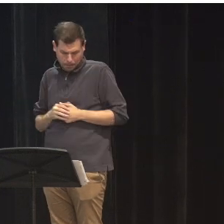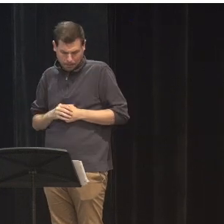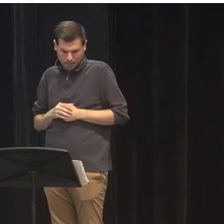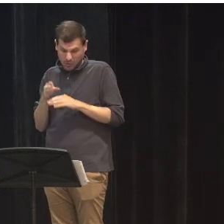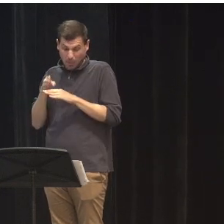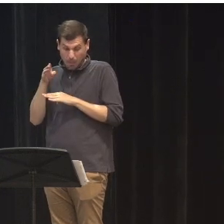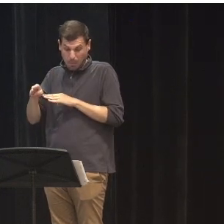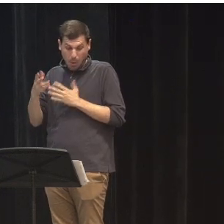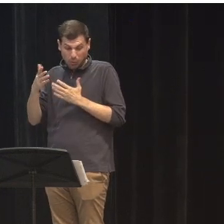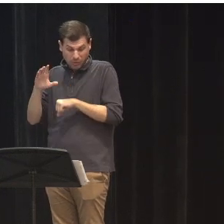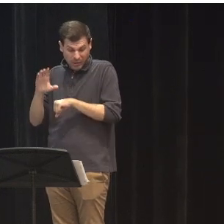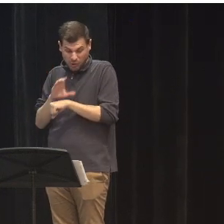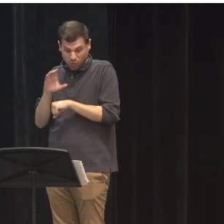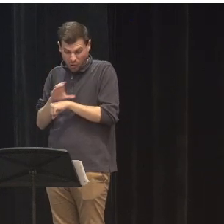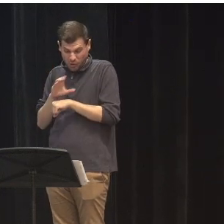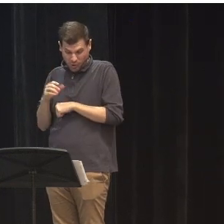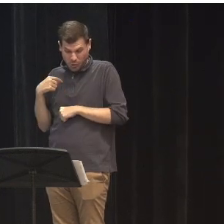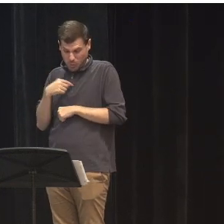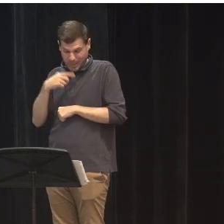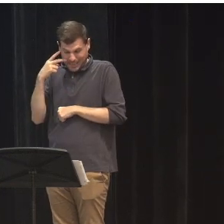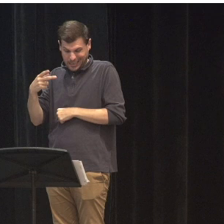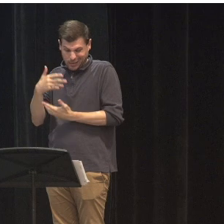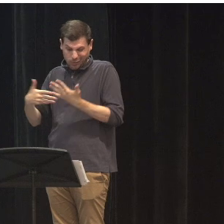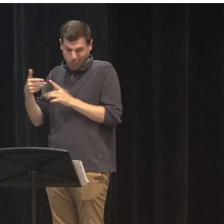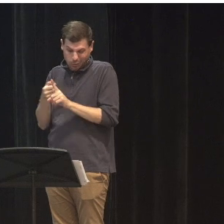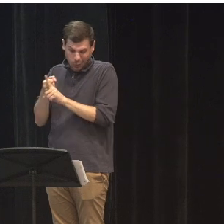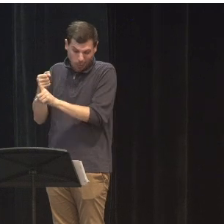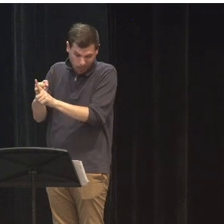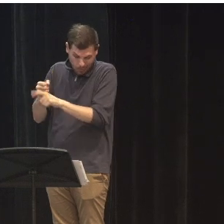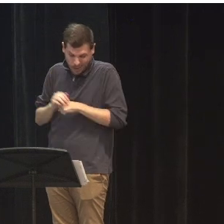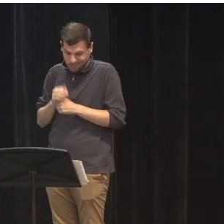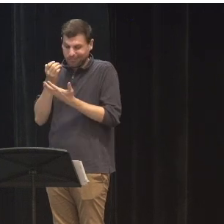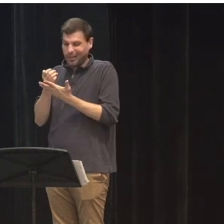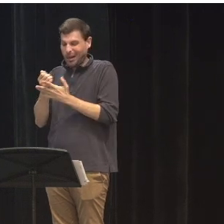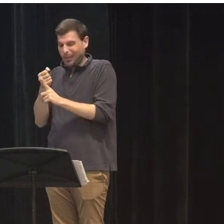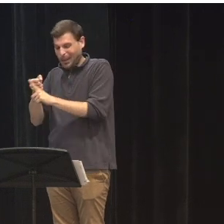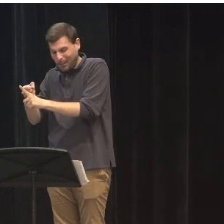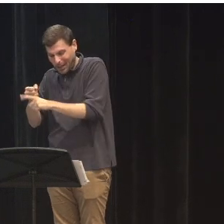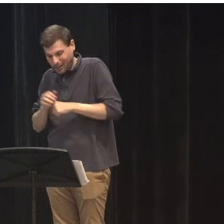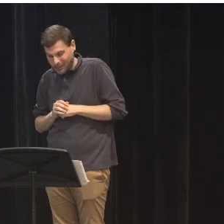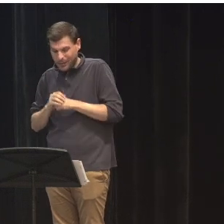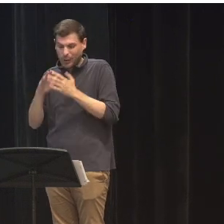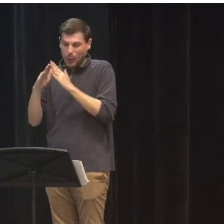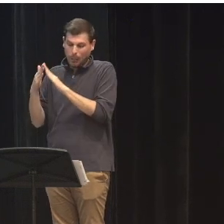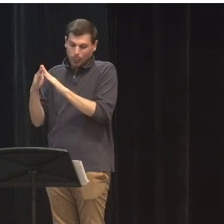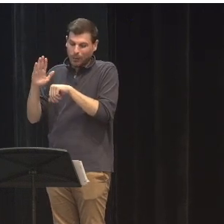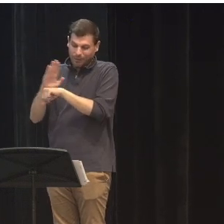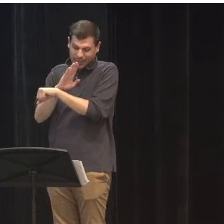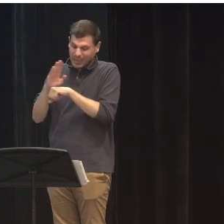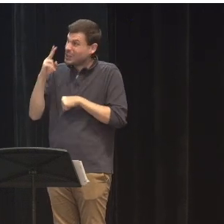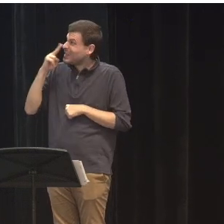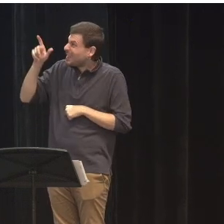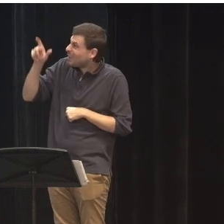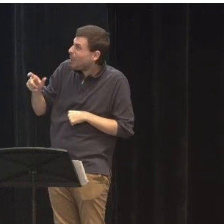Post-construction technical areas where we did a deeper dive to look at the potential impacts are identified in column two.